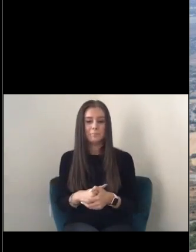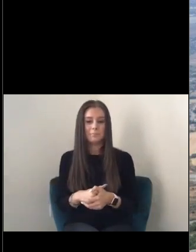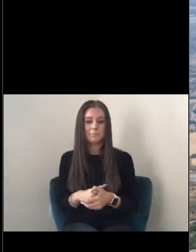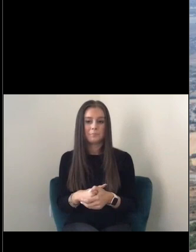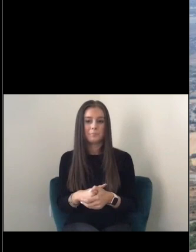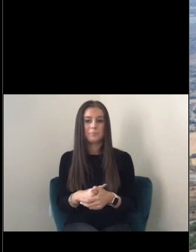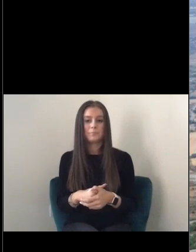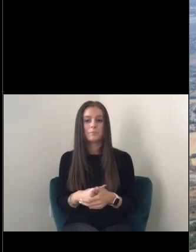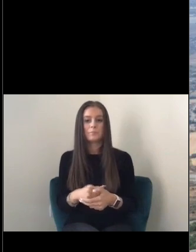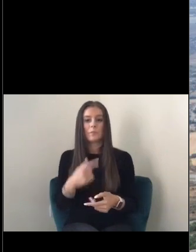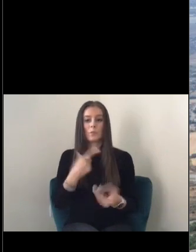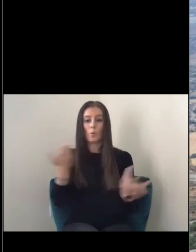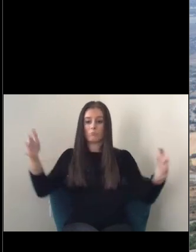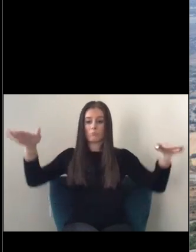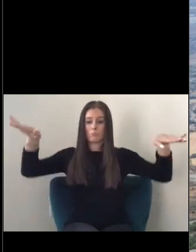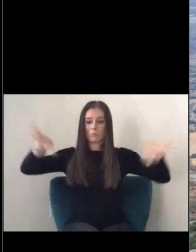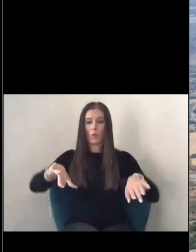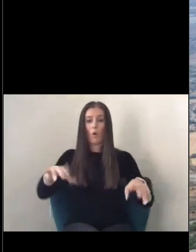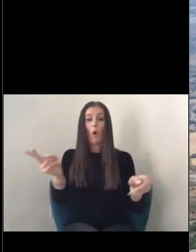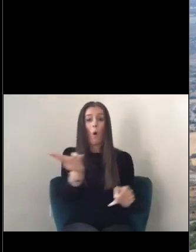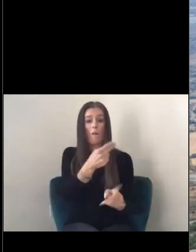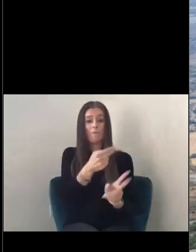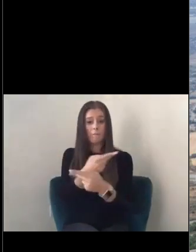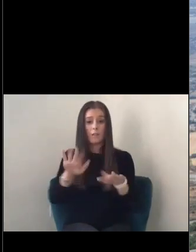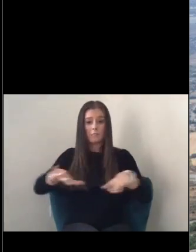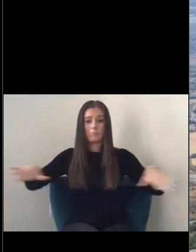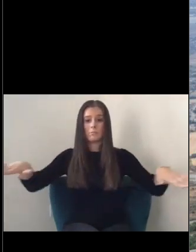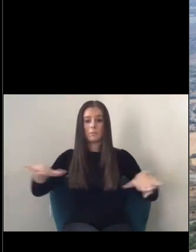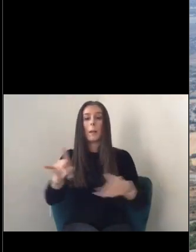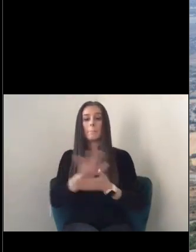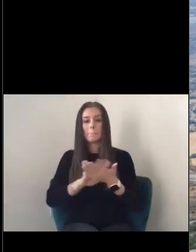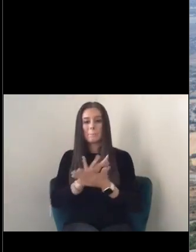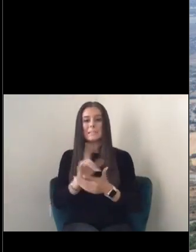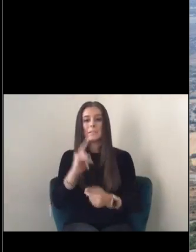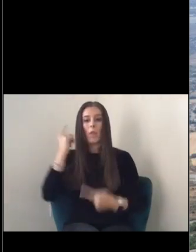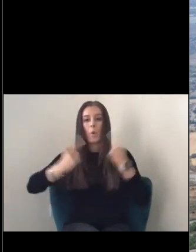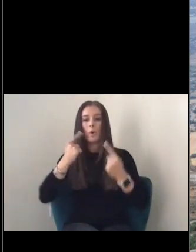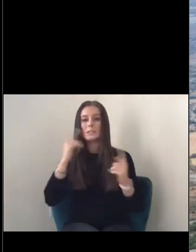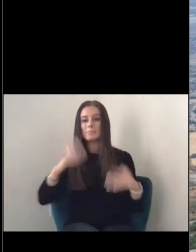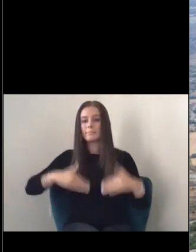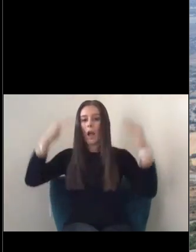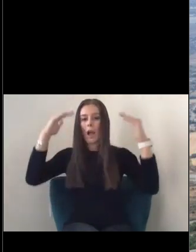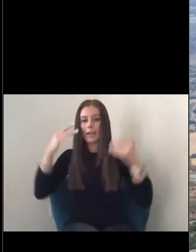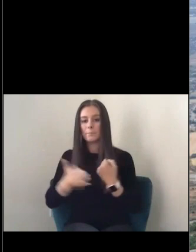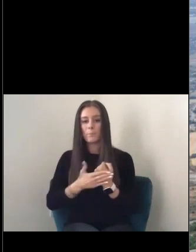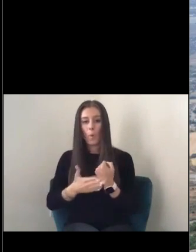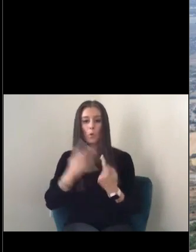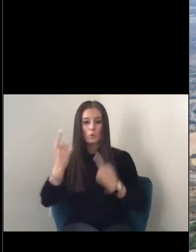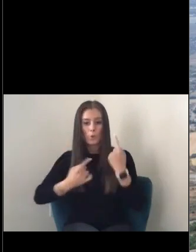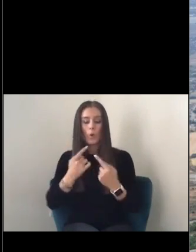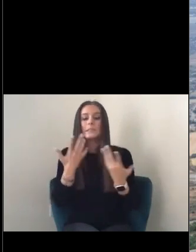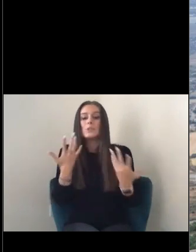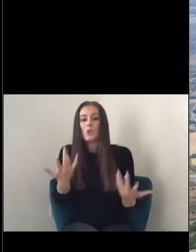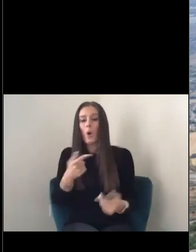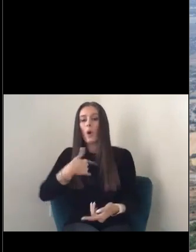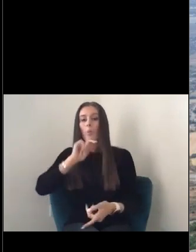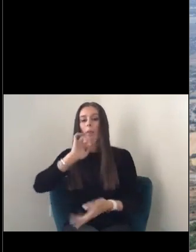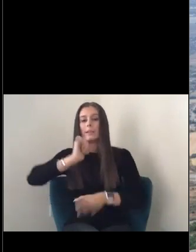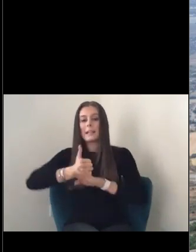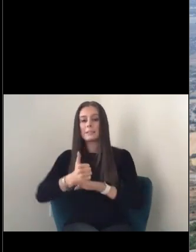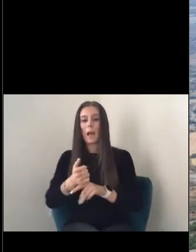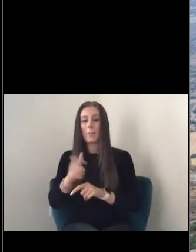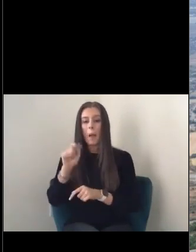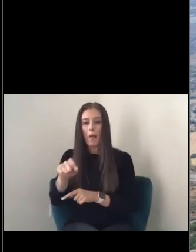Removing of this sloped embankment would mean losing visual and noise screening. So some additional fencing and planting